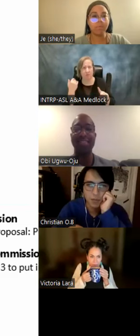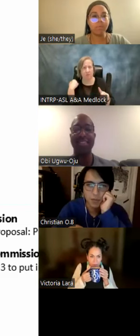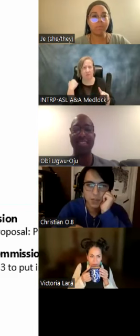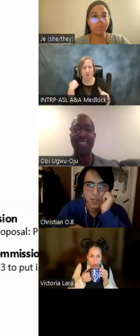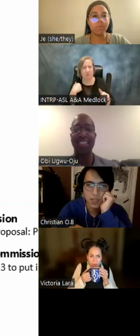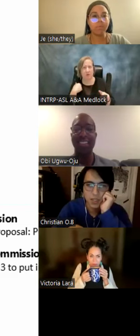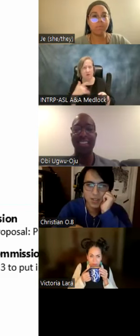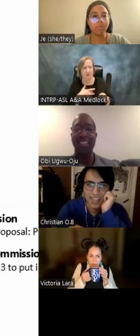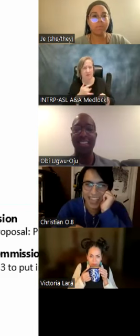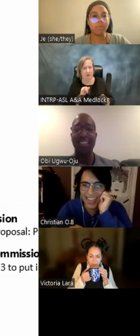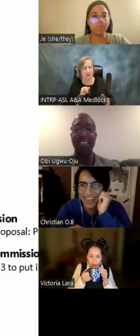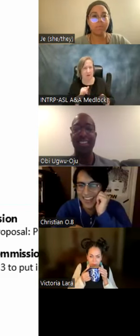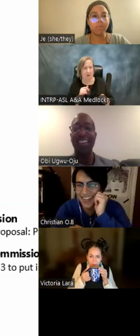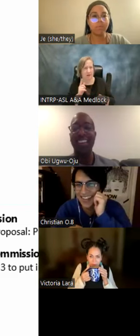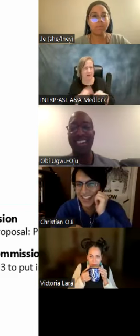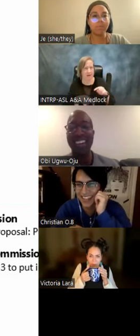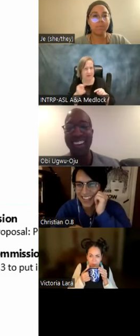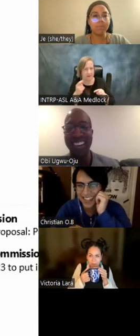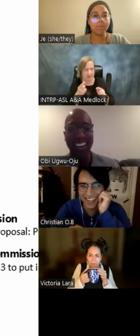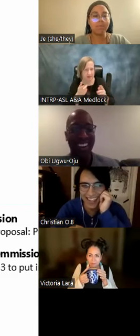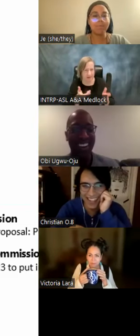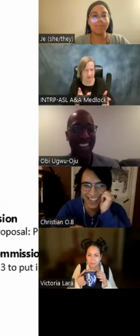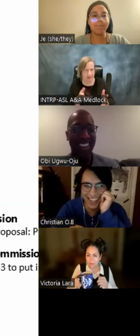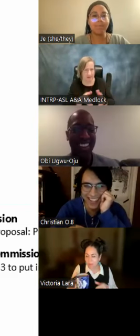I'm just can't understand.